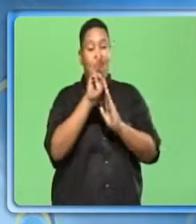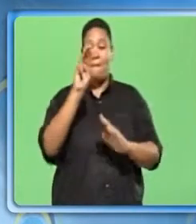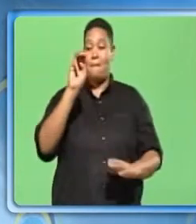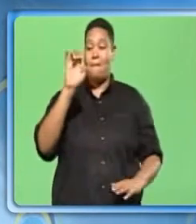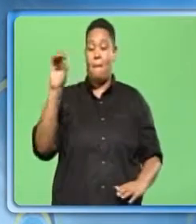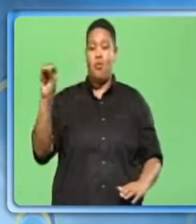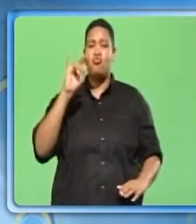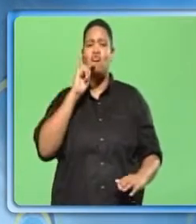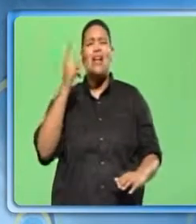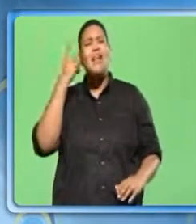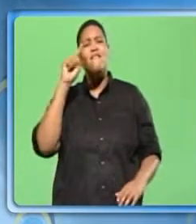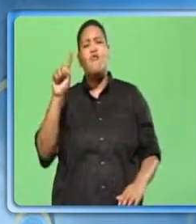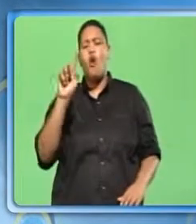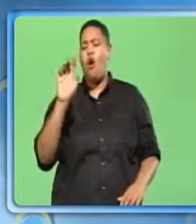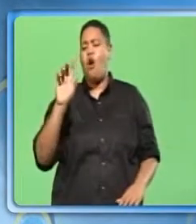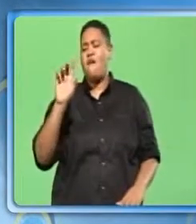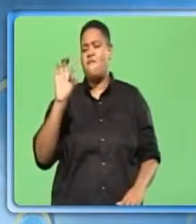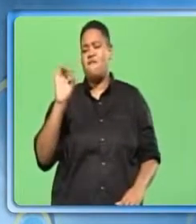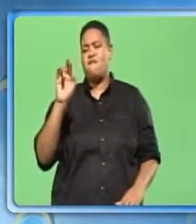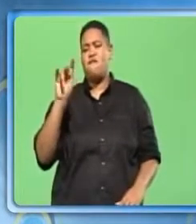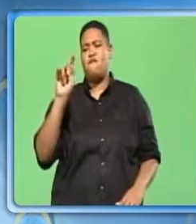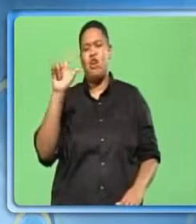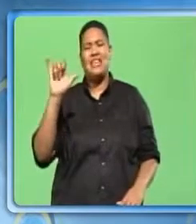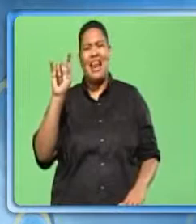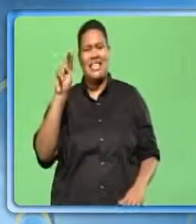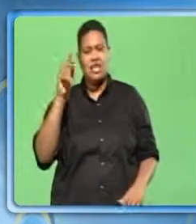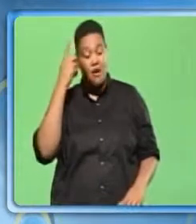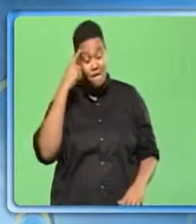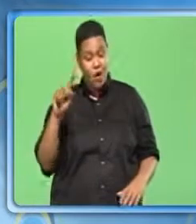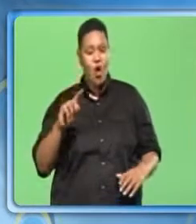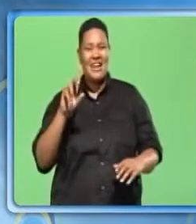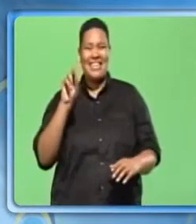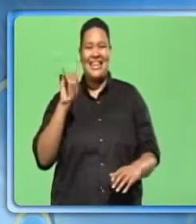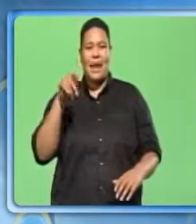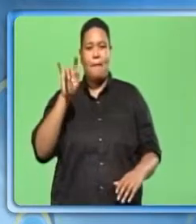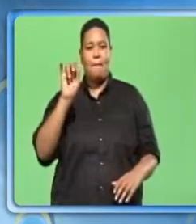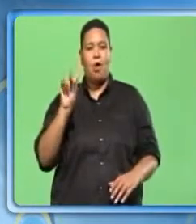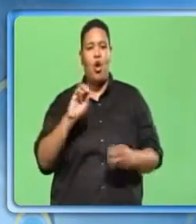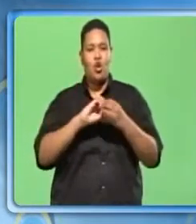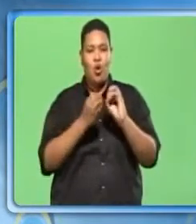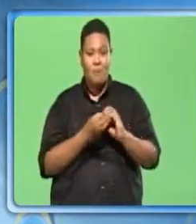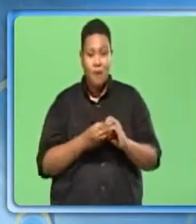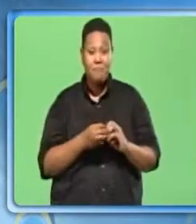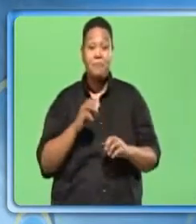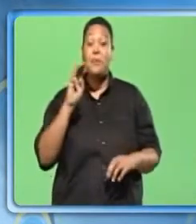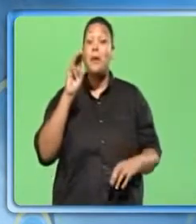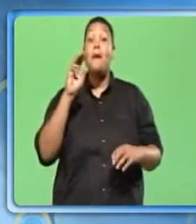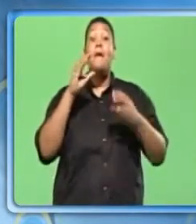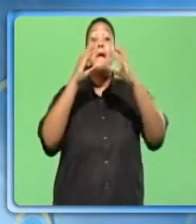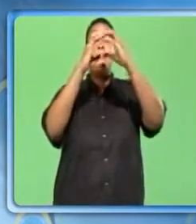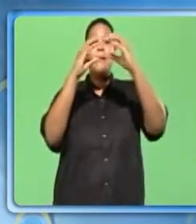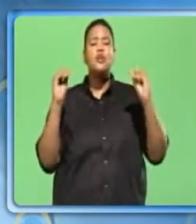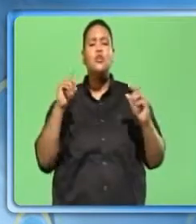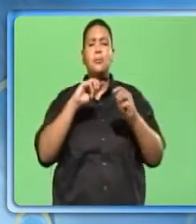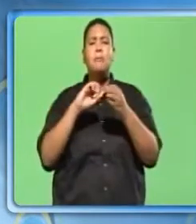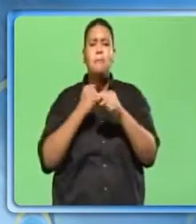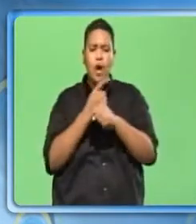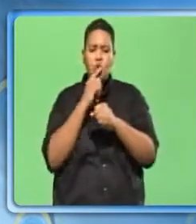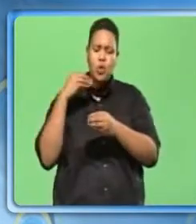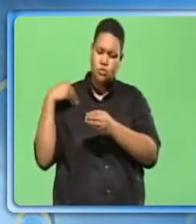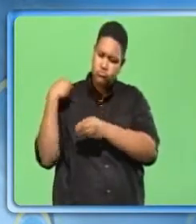to restore the diploid number. Mitosis ensures genetic continuity, but meiosis